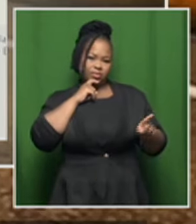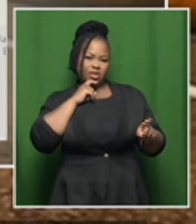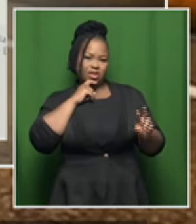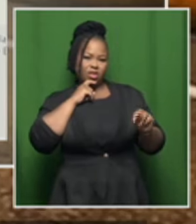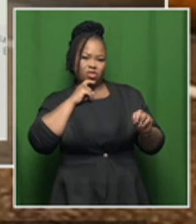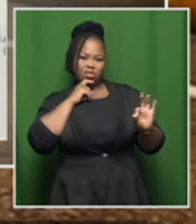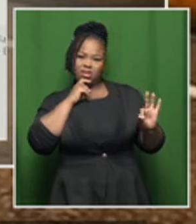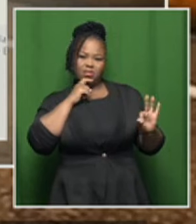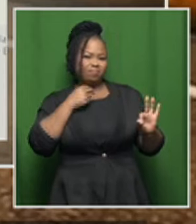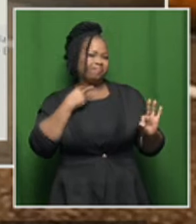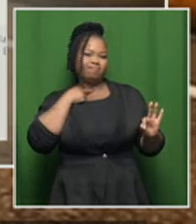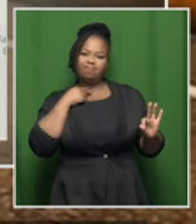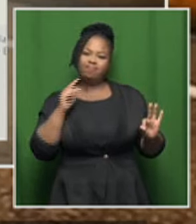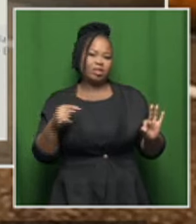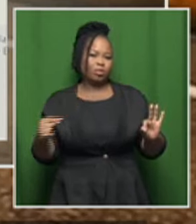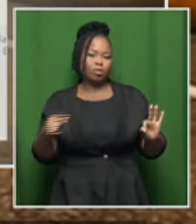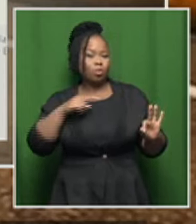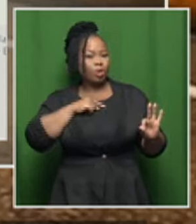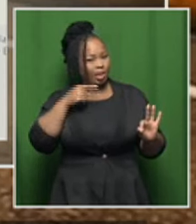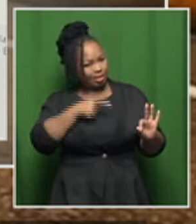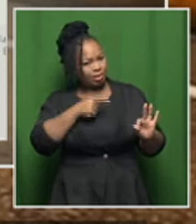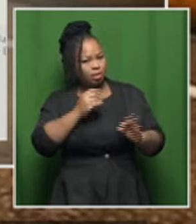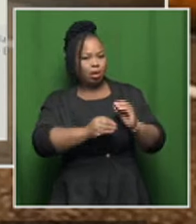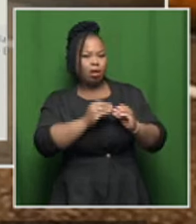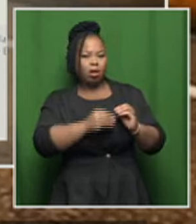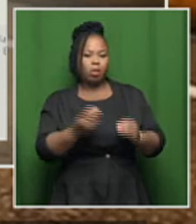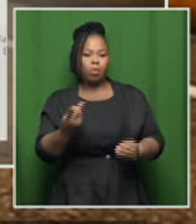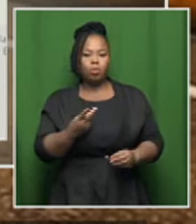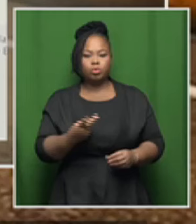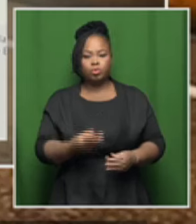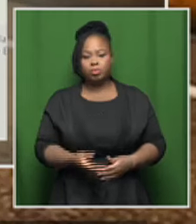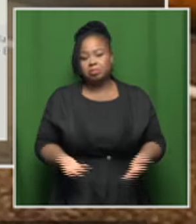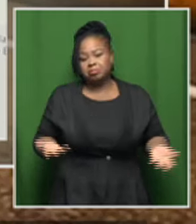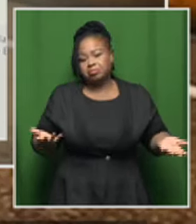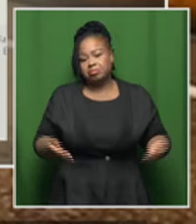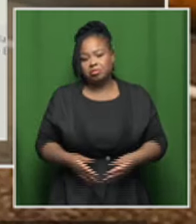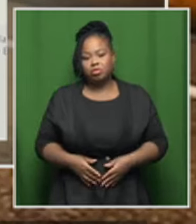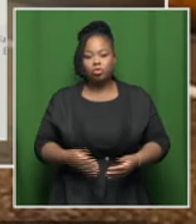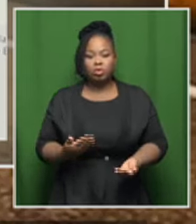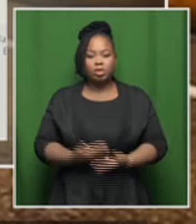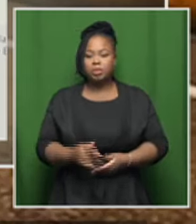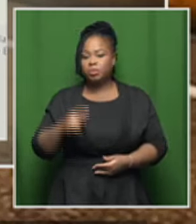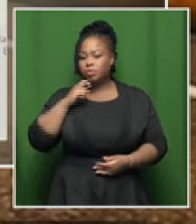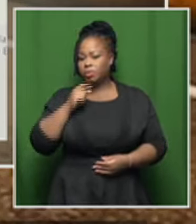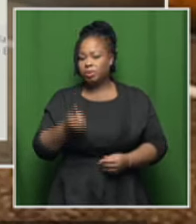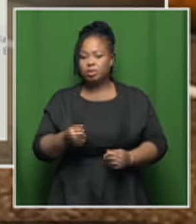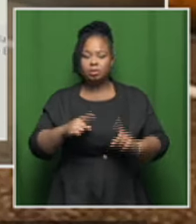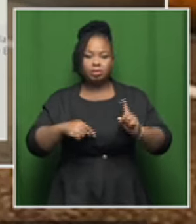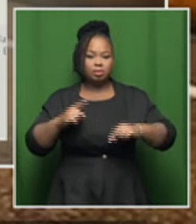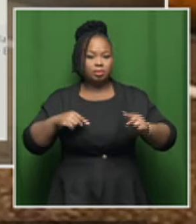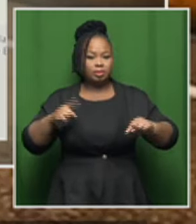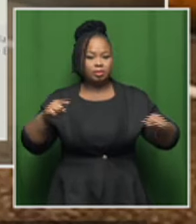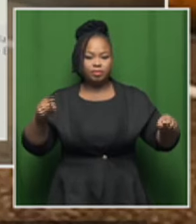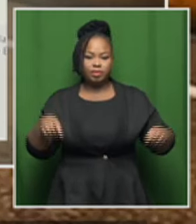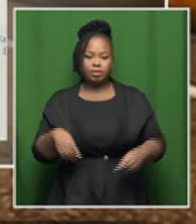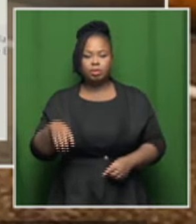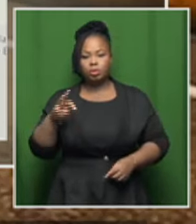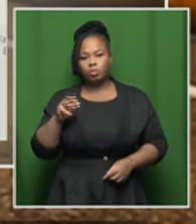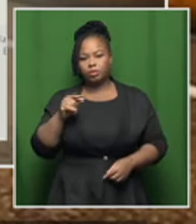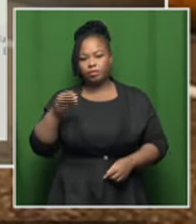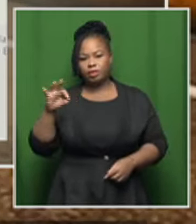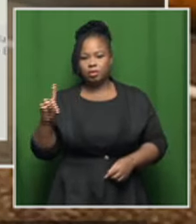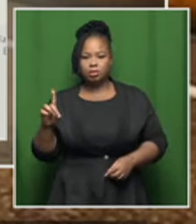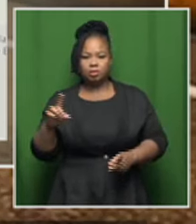can't even use that because of those roadworks as well. So you can get through it. You can take the side road between Whitfield and Clayville.